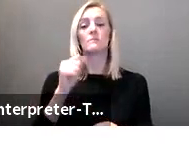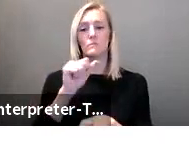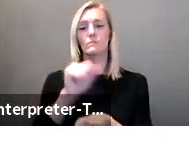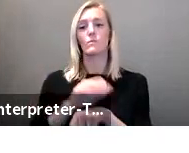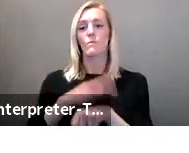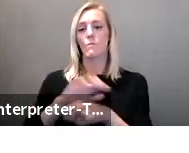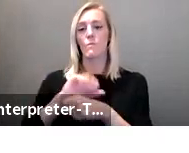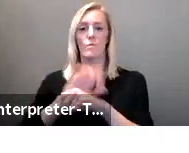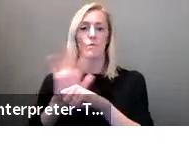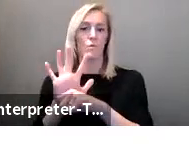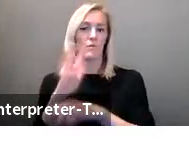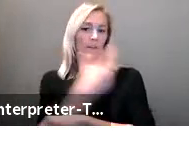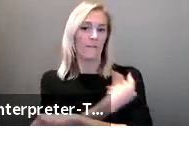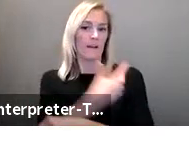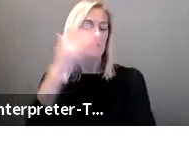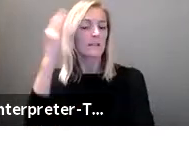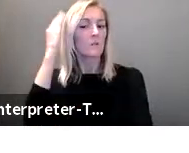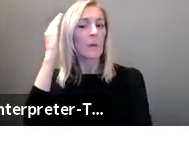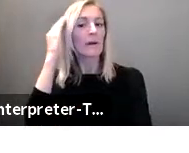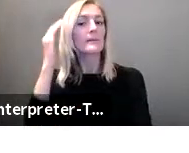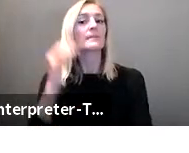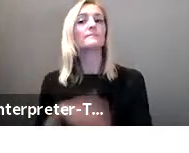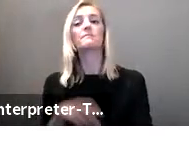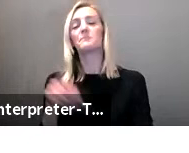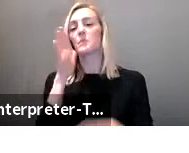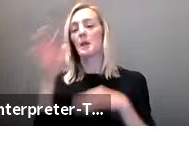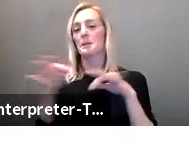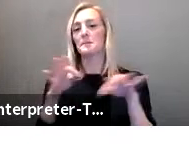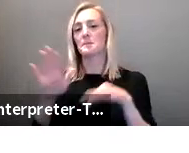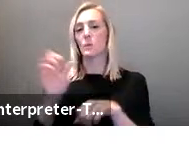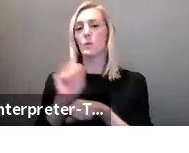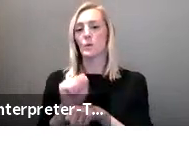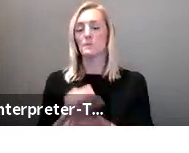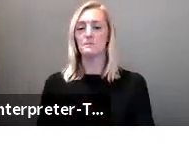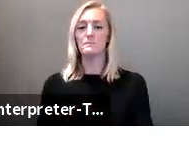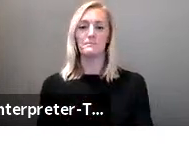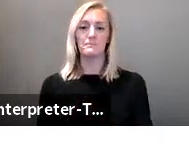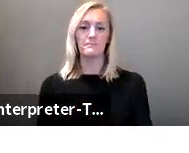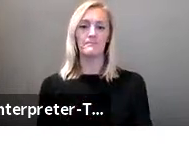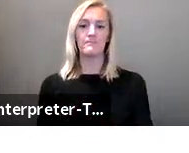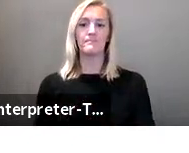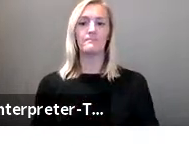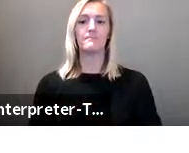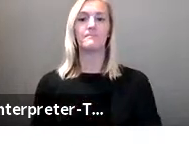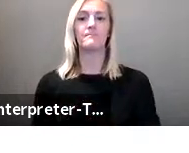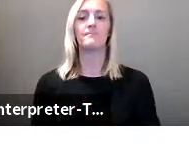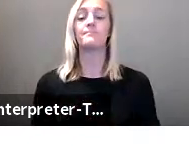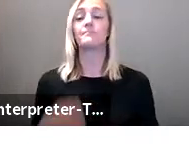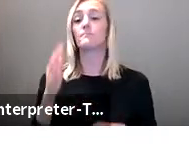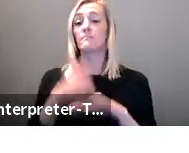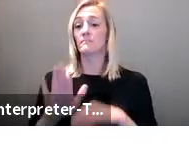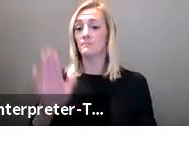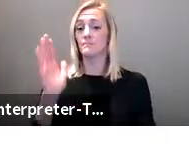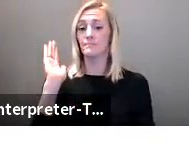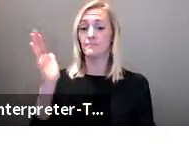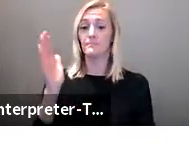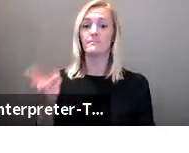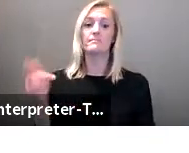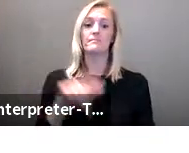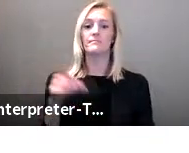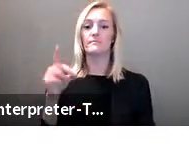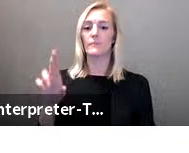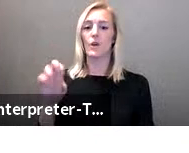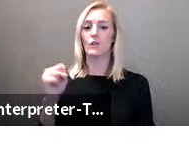COVID vaccine awareness, and she'll be describing some of that work today. After Dr. Holmes' presentation, Dr. Charlotte Smith will